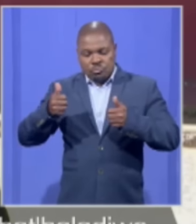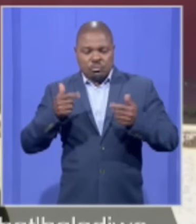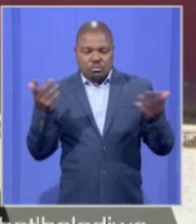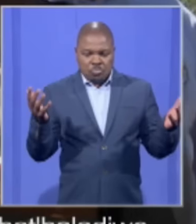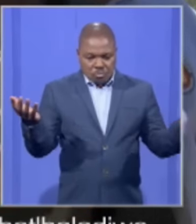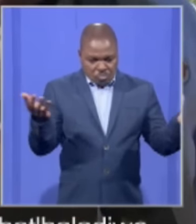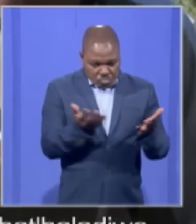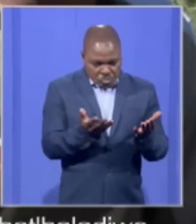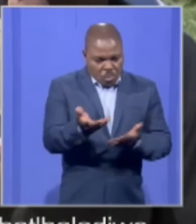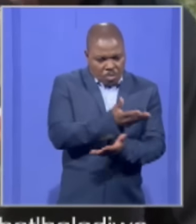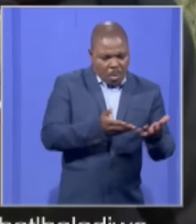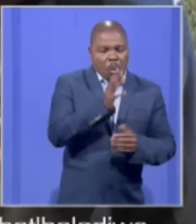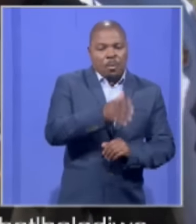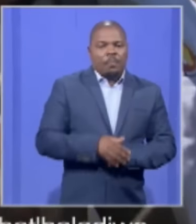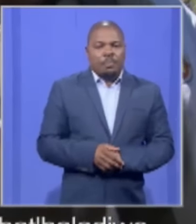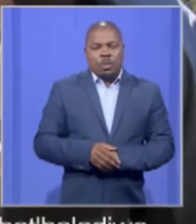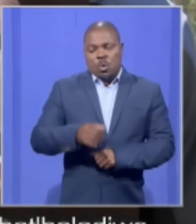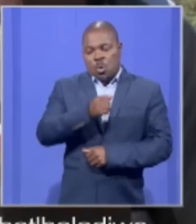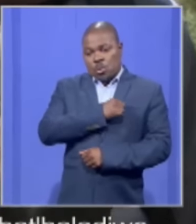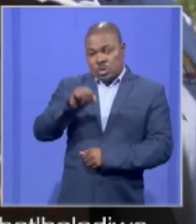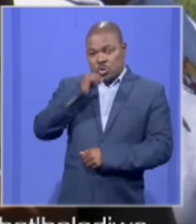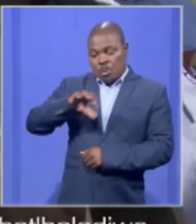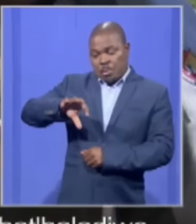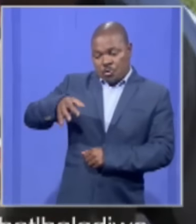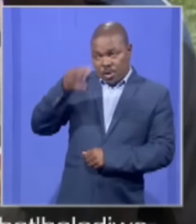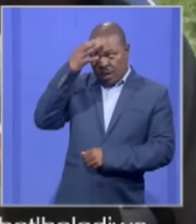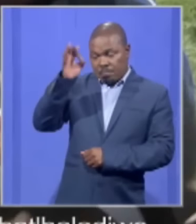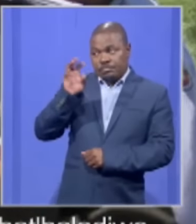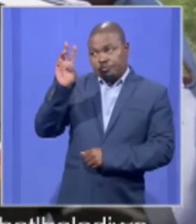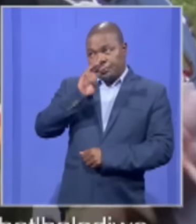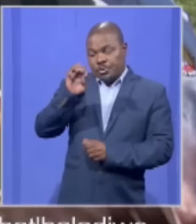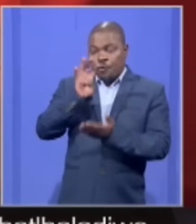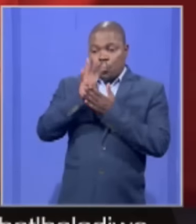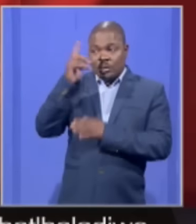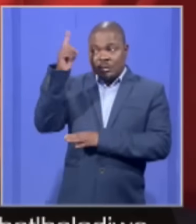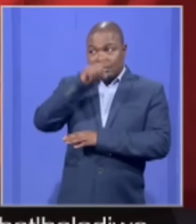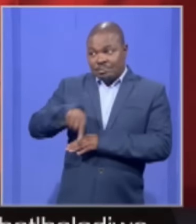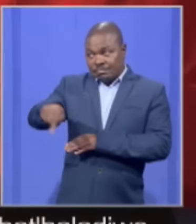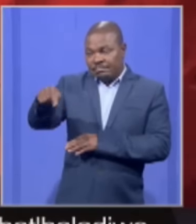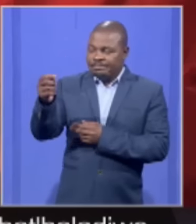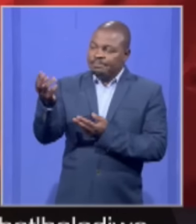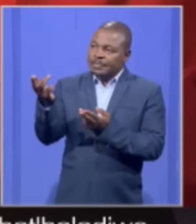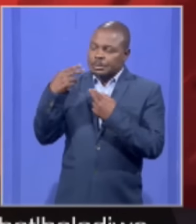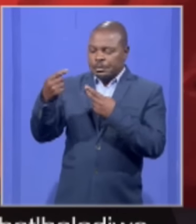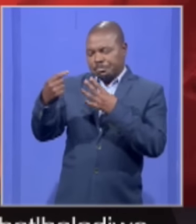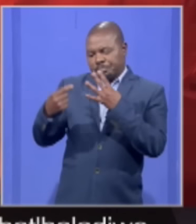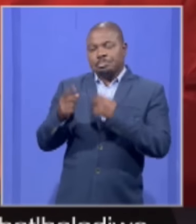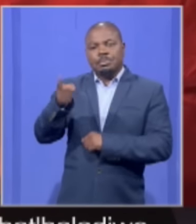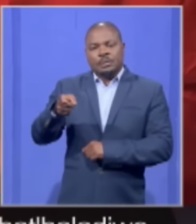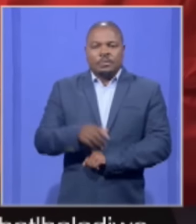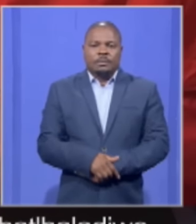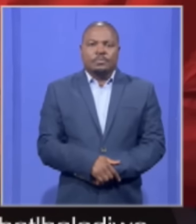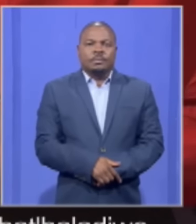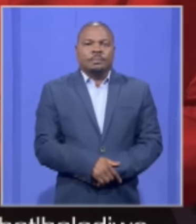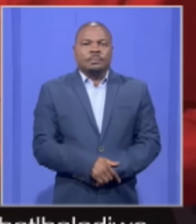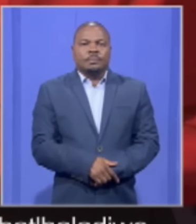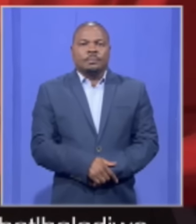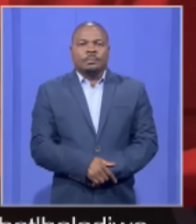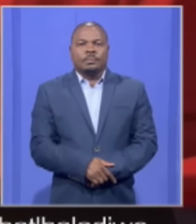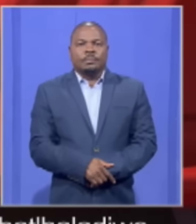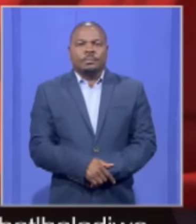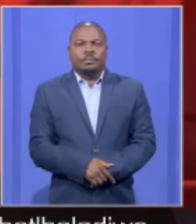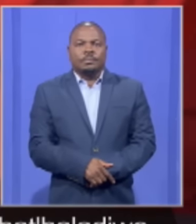ba masepala. COSATU e neetse puso ya province malatsi a le 14 gore e arabele dikopo tsa yone. Kamogelo Siekwi,